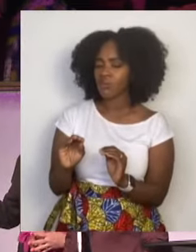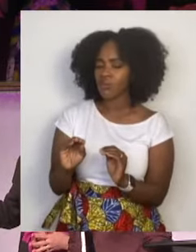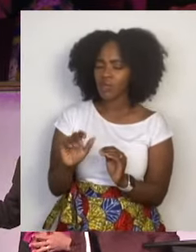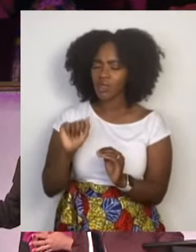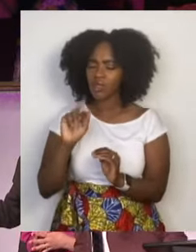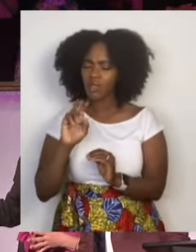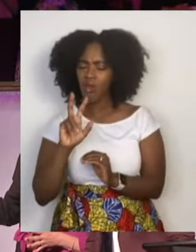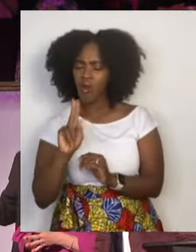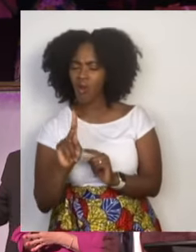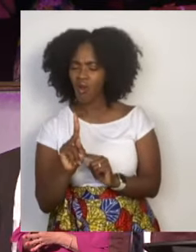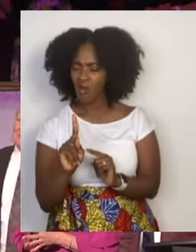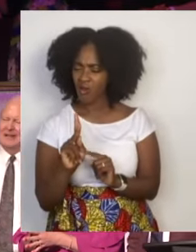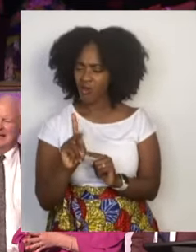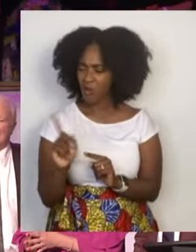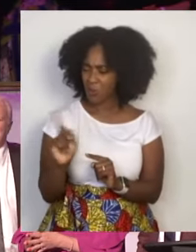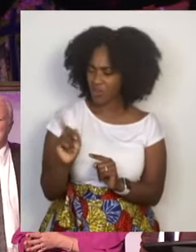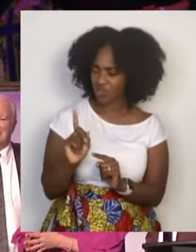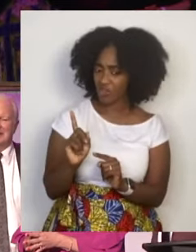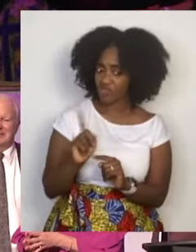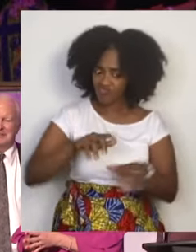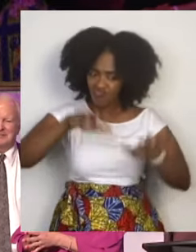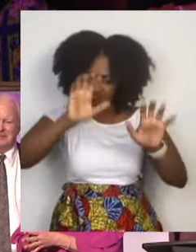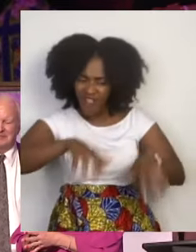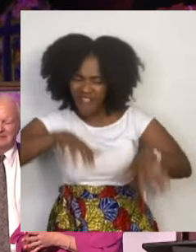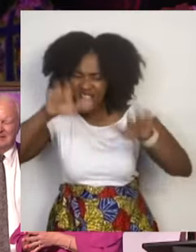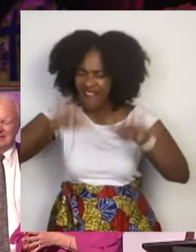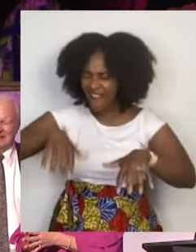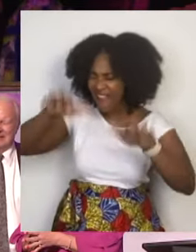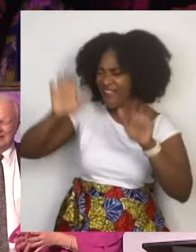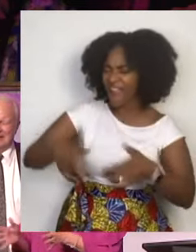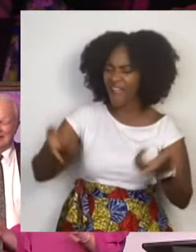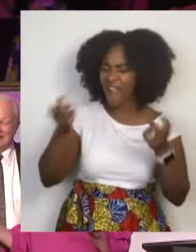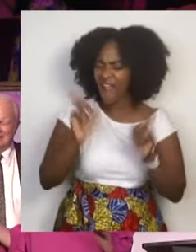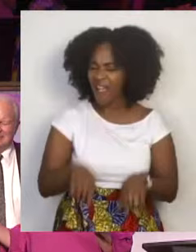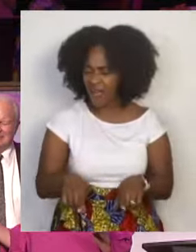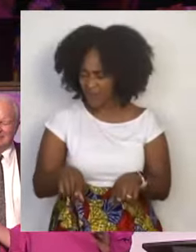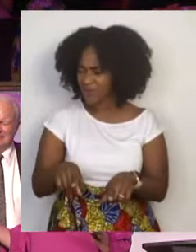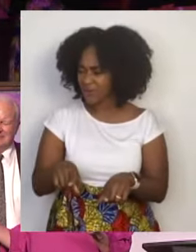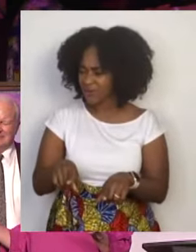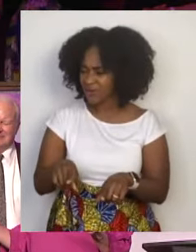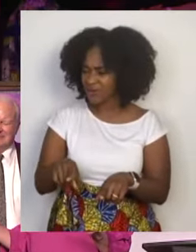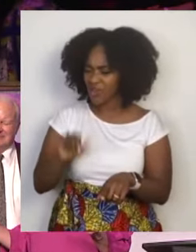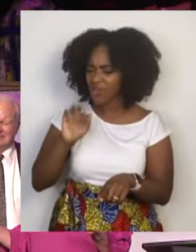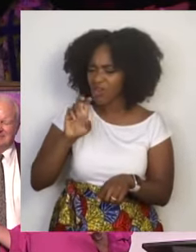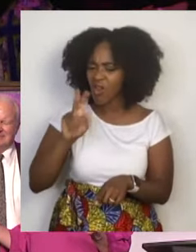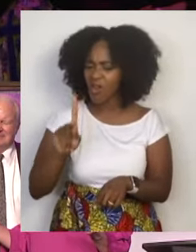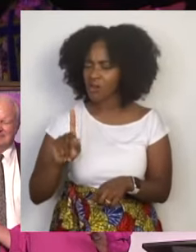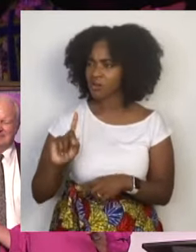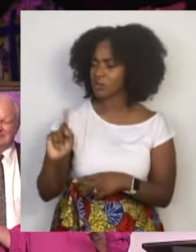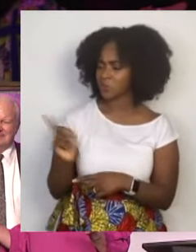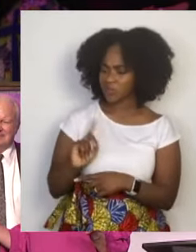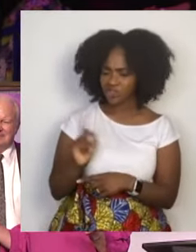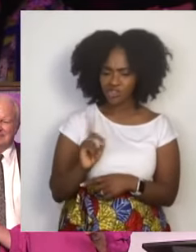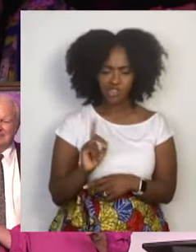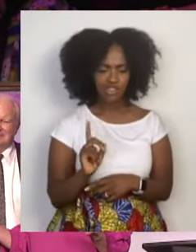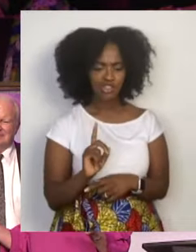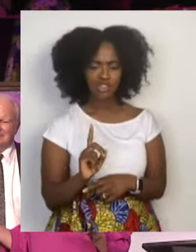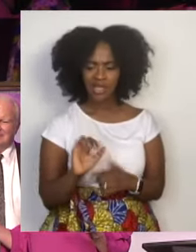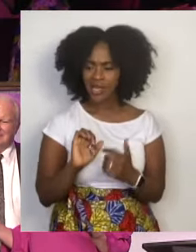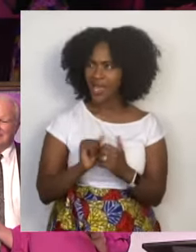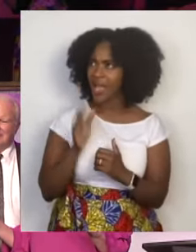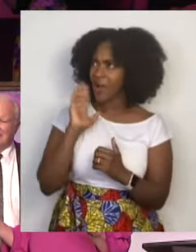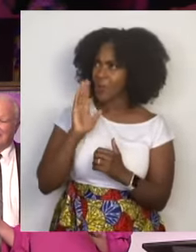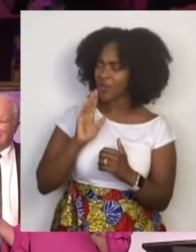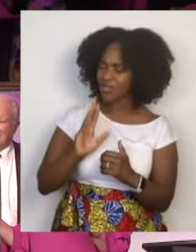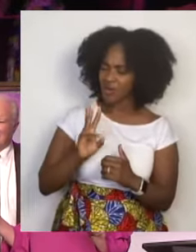comes? What will keep you afloat when the floods begin to come? I want everybody in